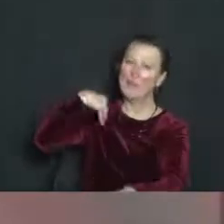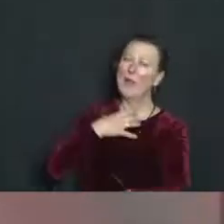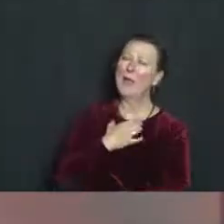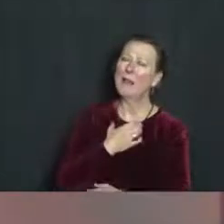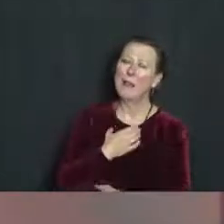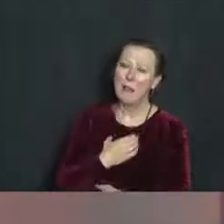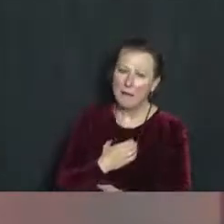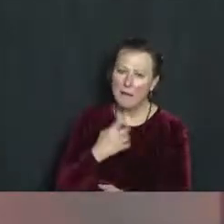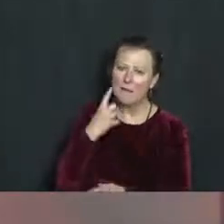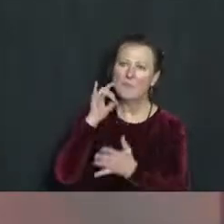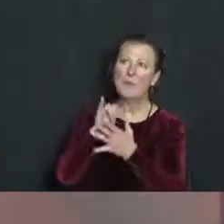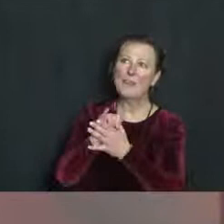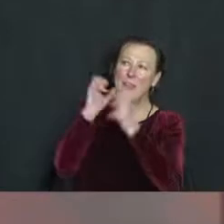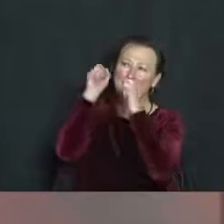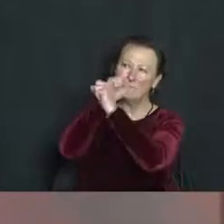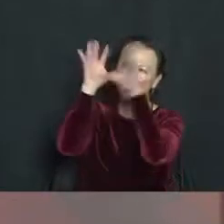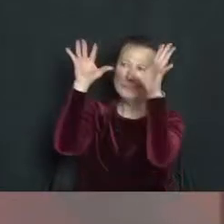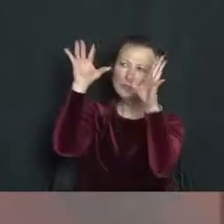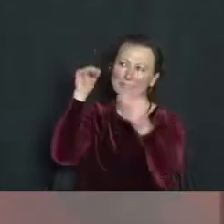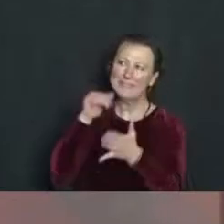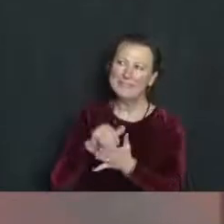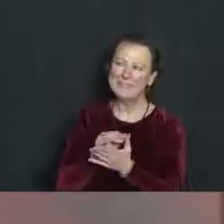that angelic vision.